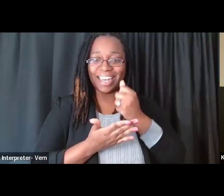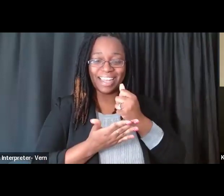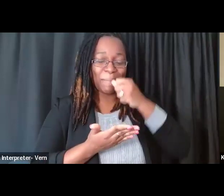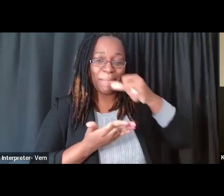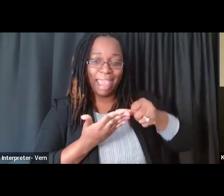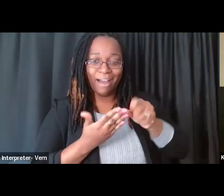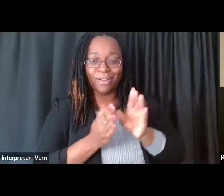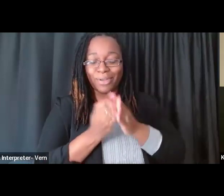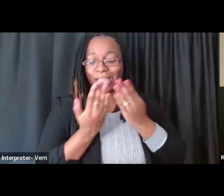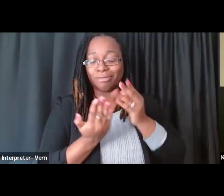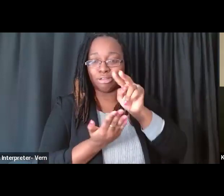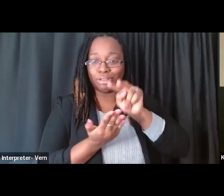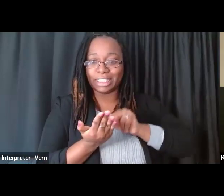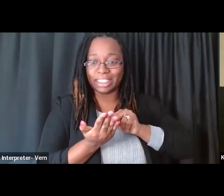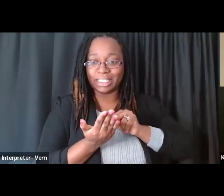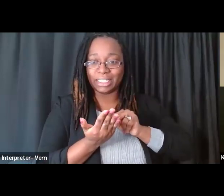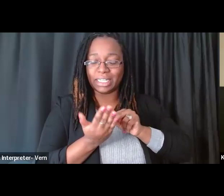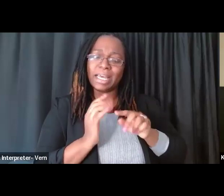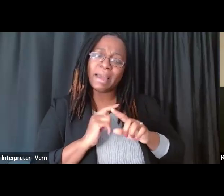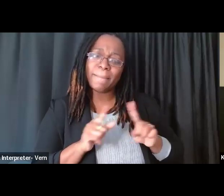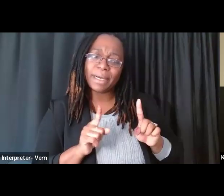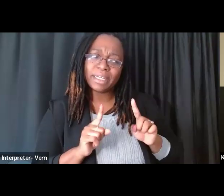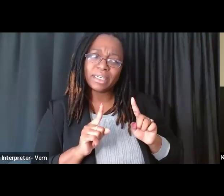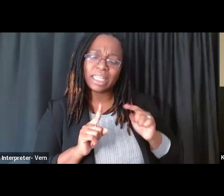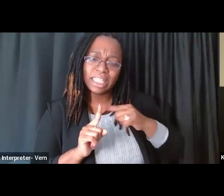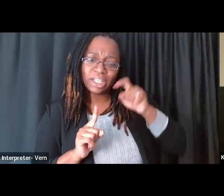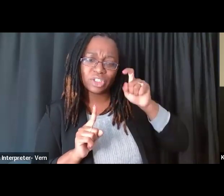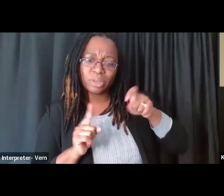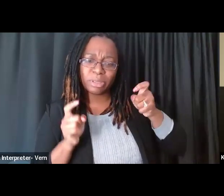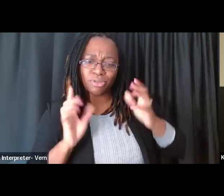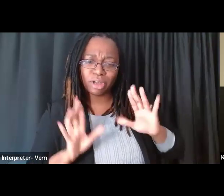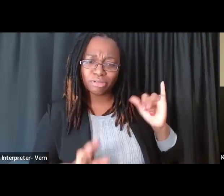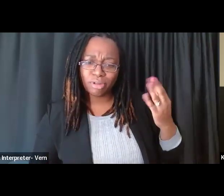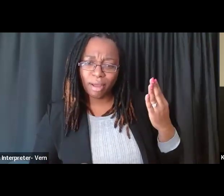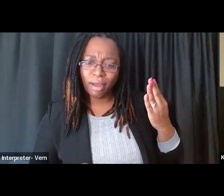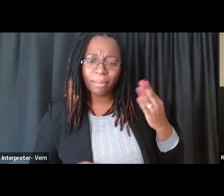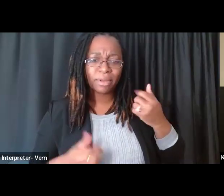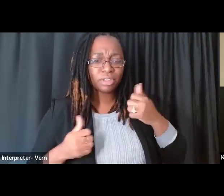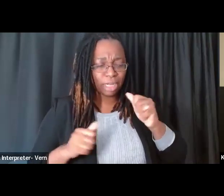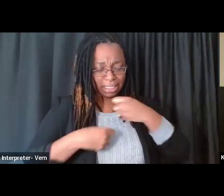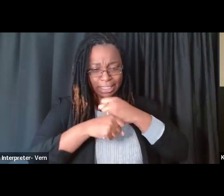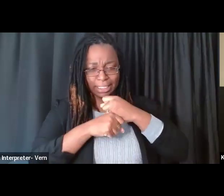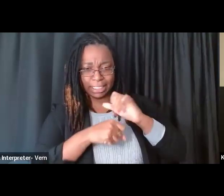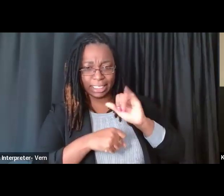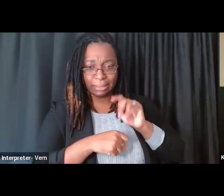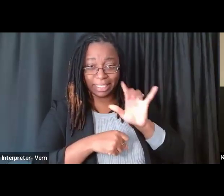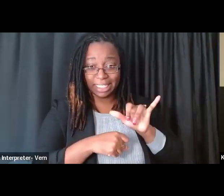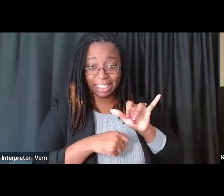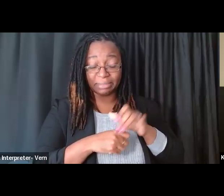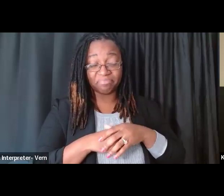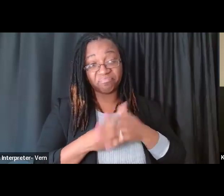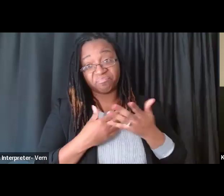But wait a minute, aren't all these things the director's job to craft all these intimacies? Well, the short answer is